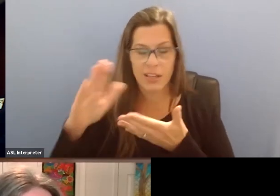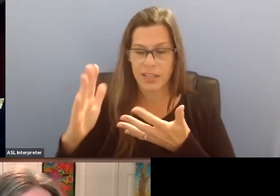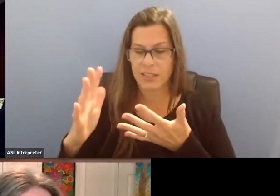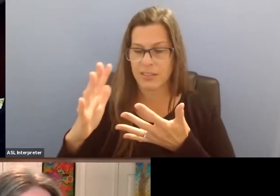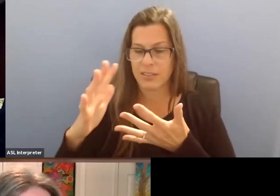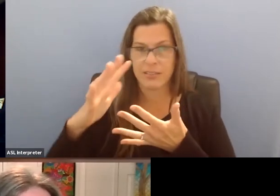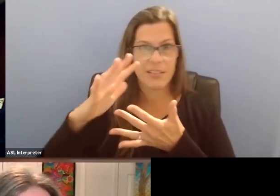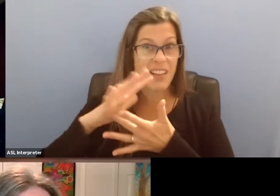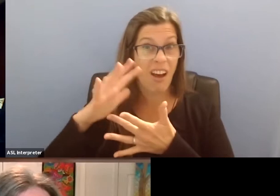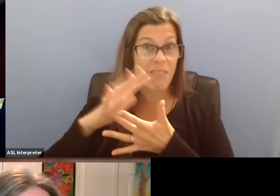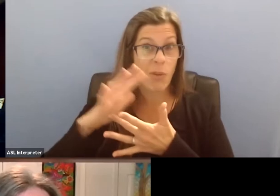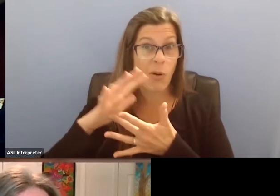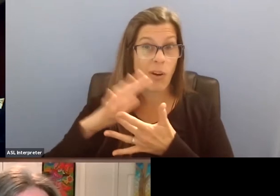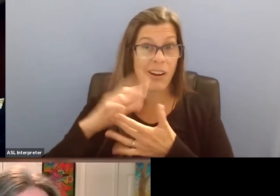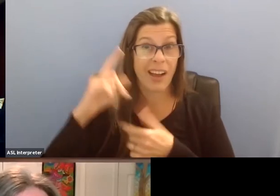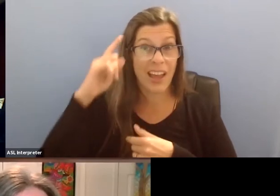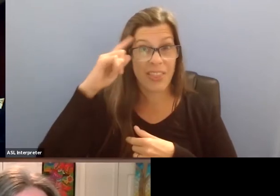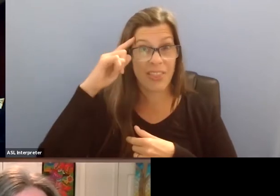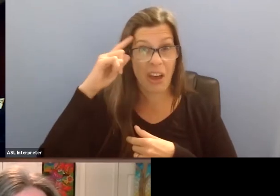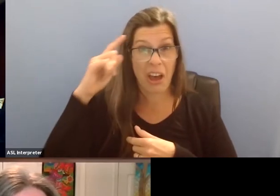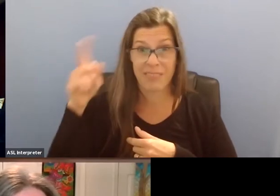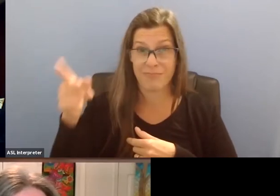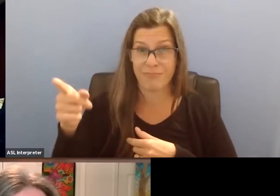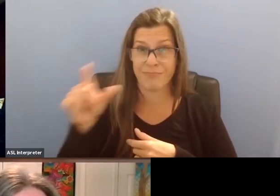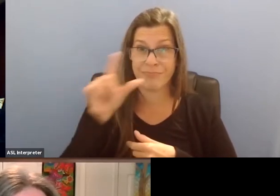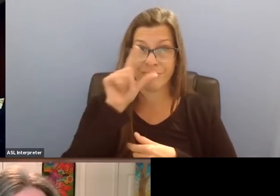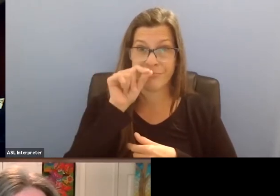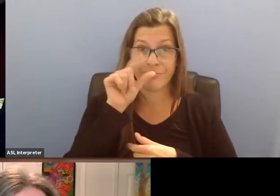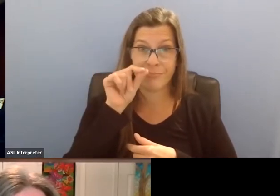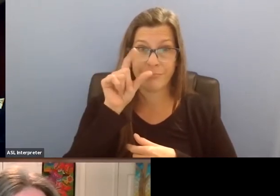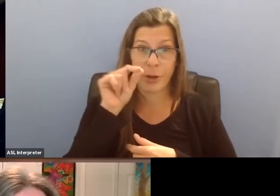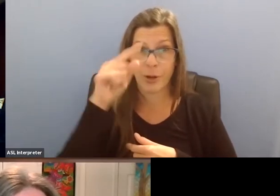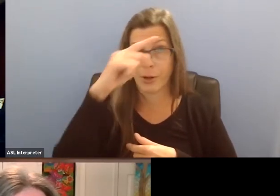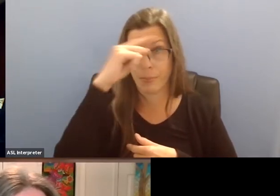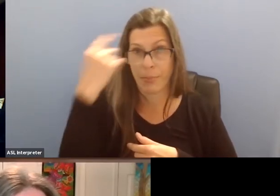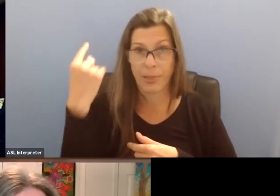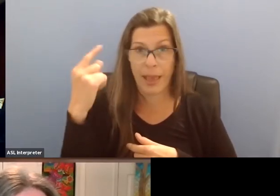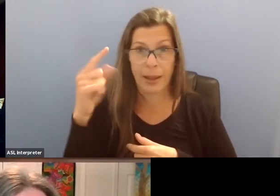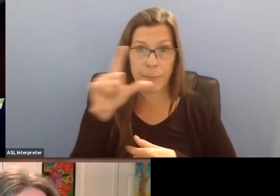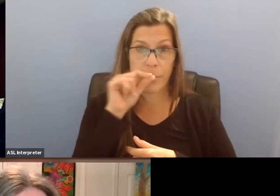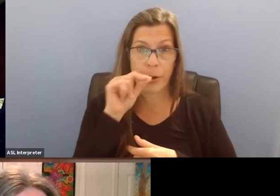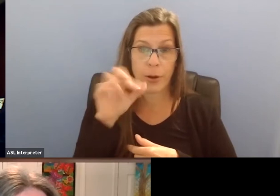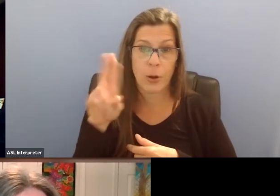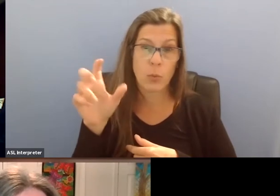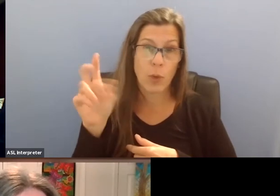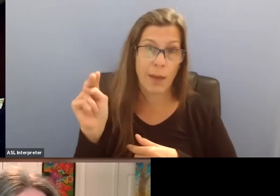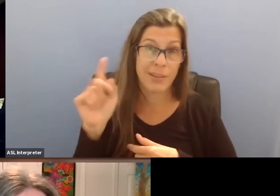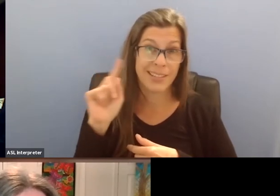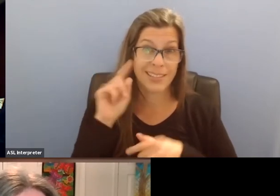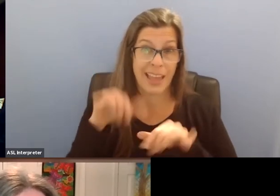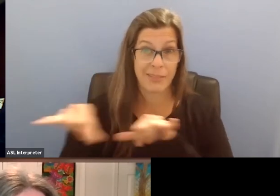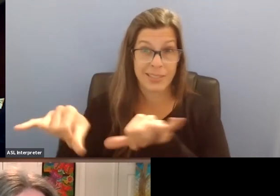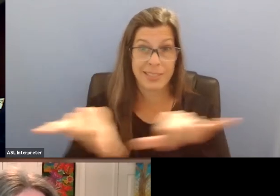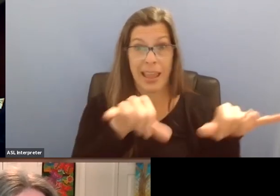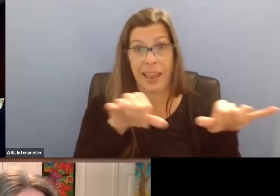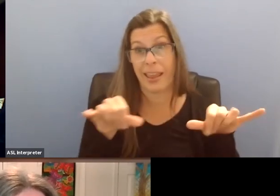student. And I thought, oh, my, these birds, Robin, Cardinal, Blackbird, they all sound the same to me. But by the end